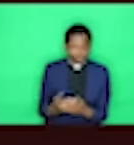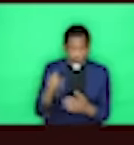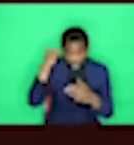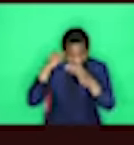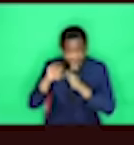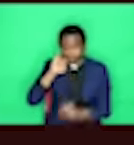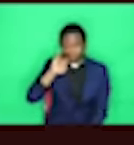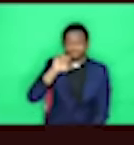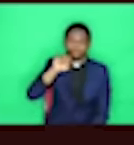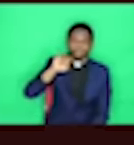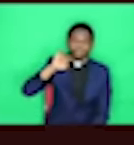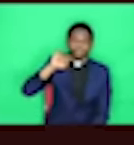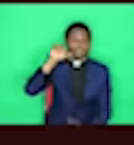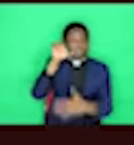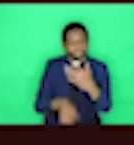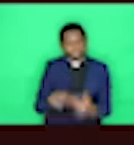Isaiah